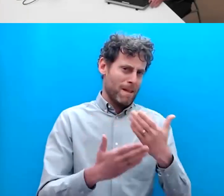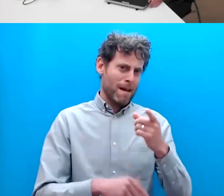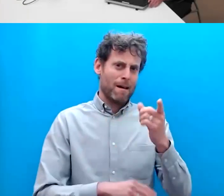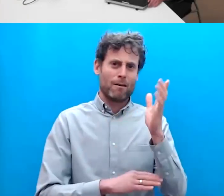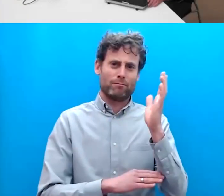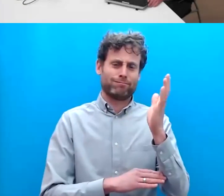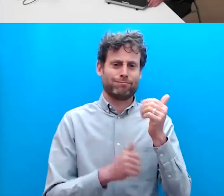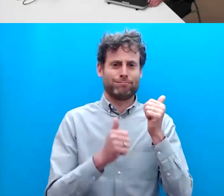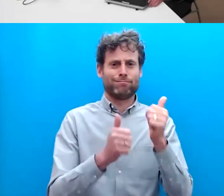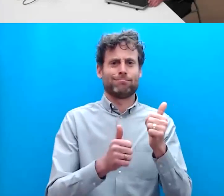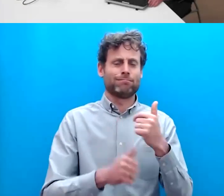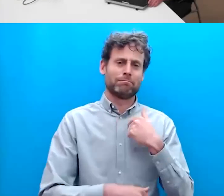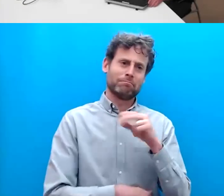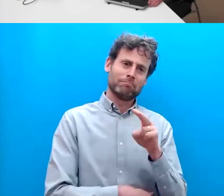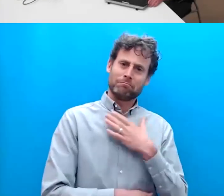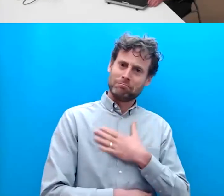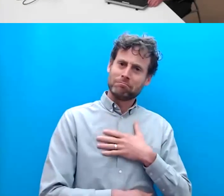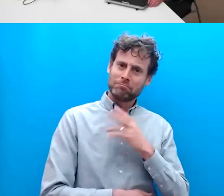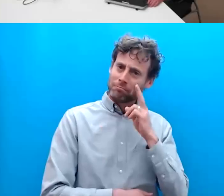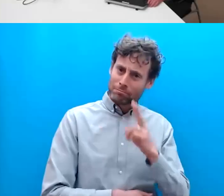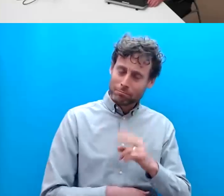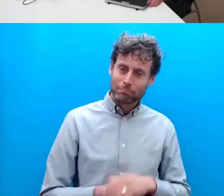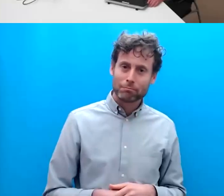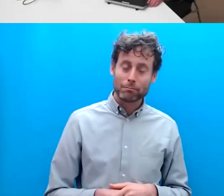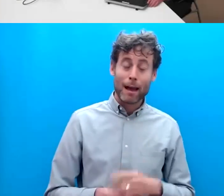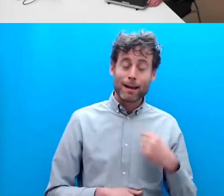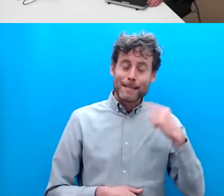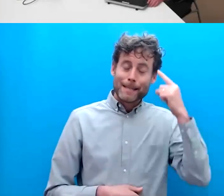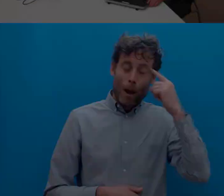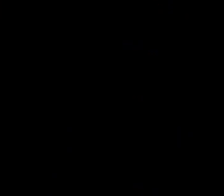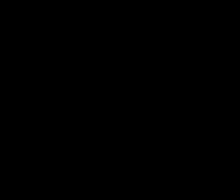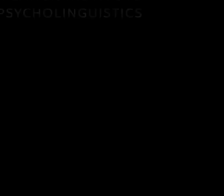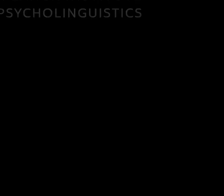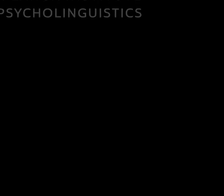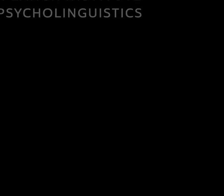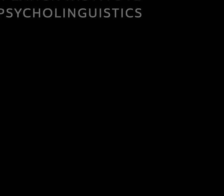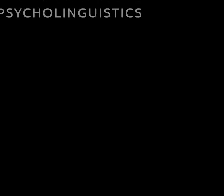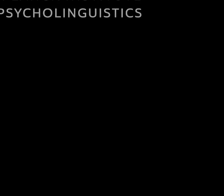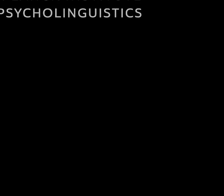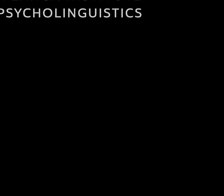a very nice presentation. And I had a question myself, but I'll leave that for another occasion.